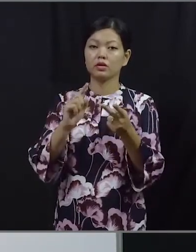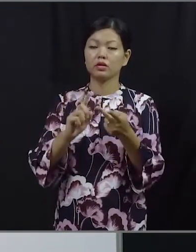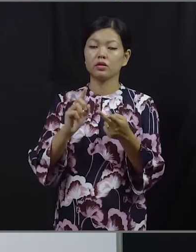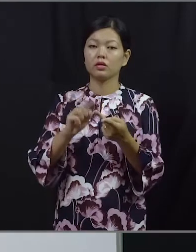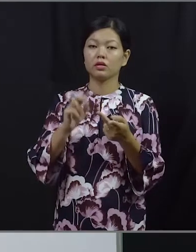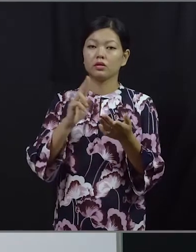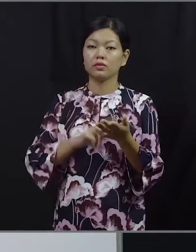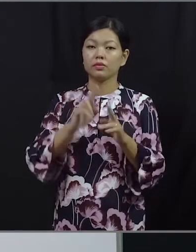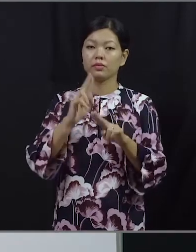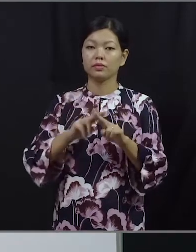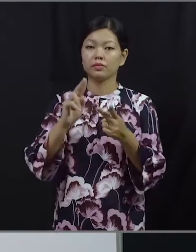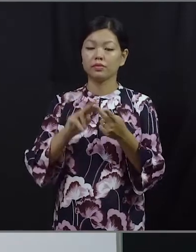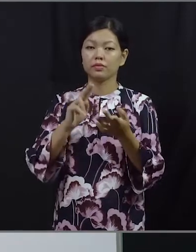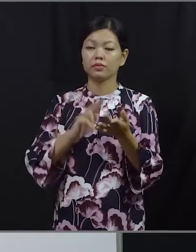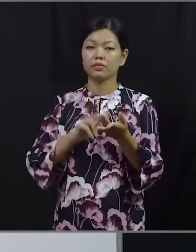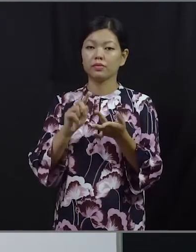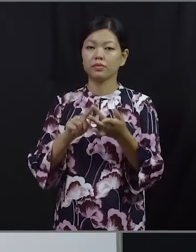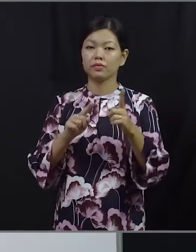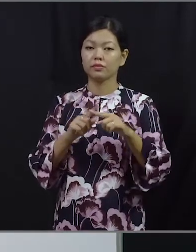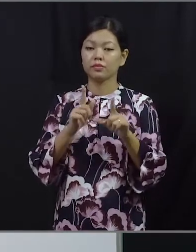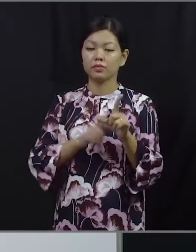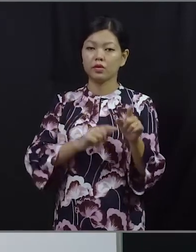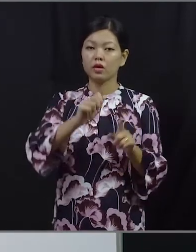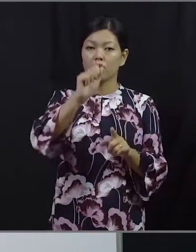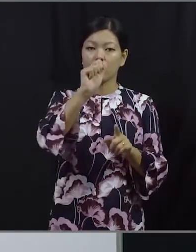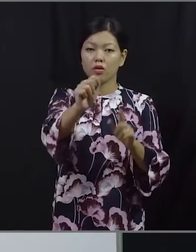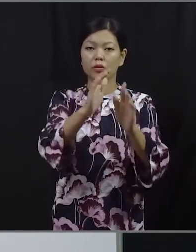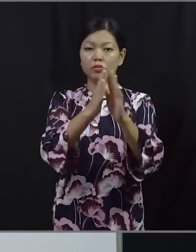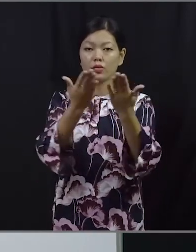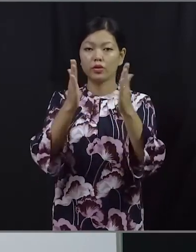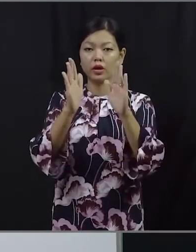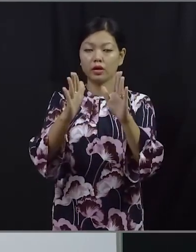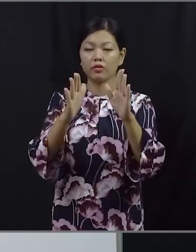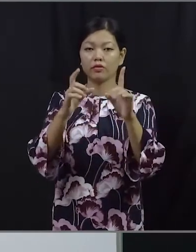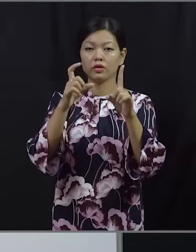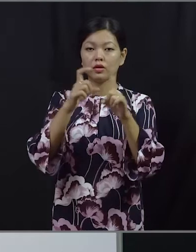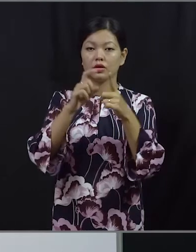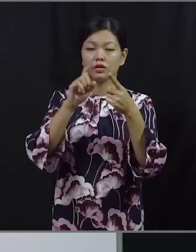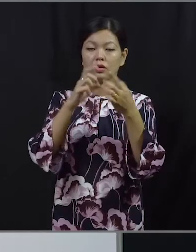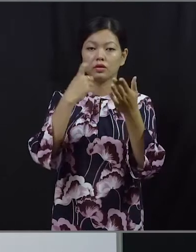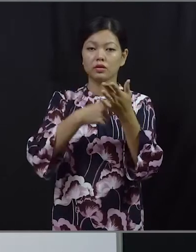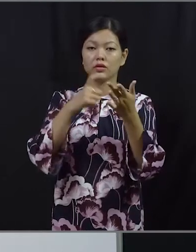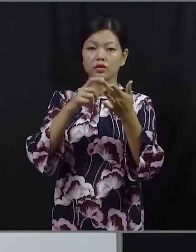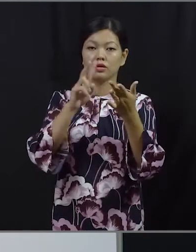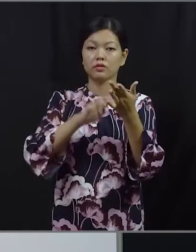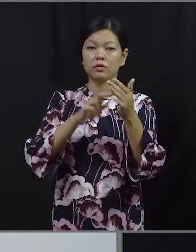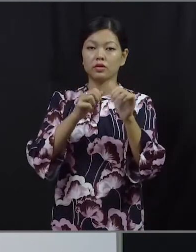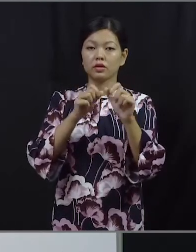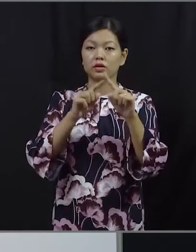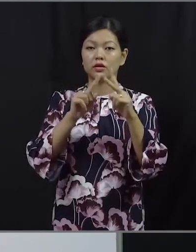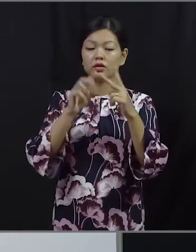You please go through it and you just see the derivation. Okay, it's very simple. Okay, so we have done with the simple microscope. Now let's